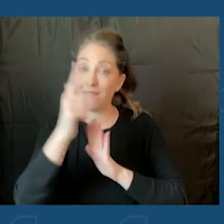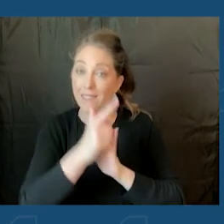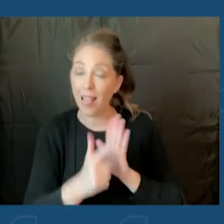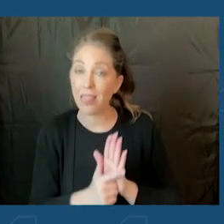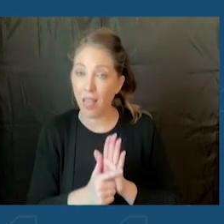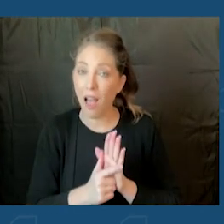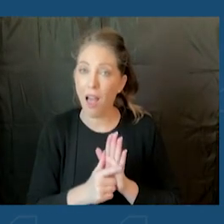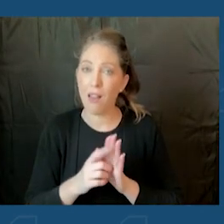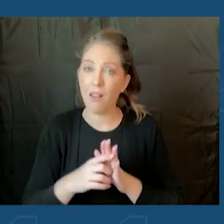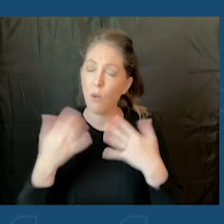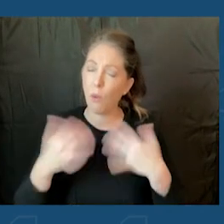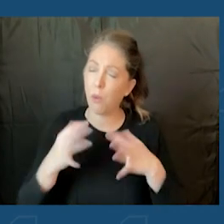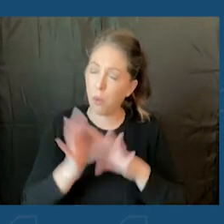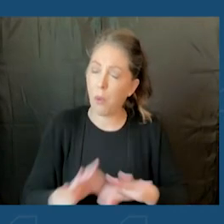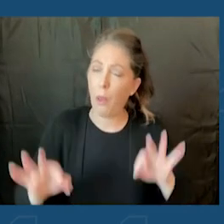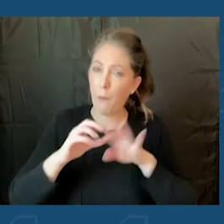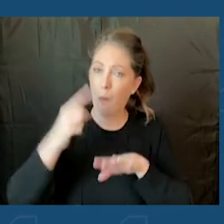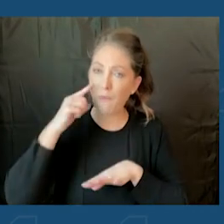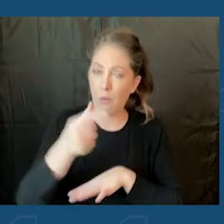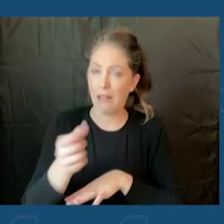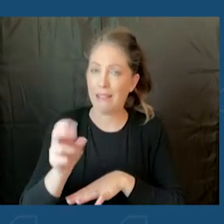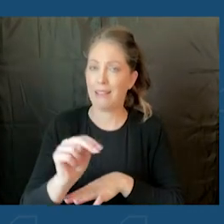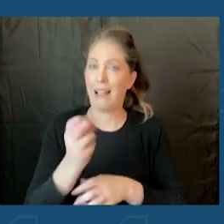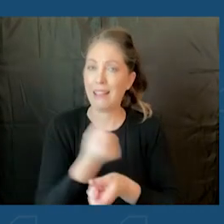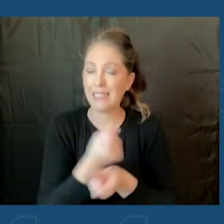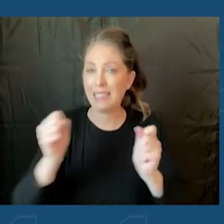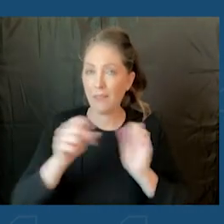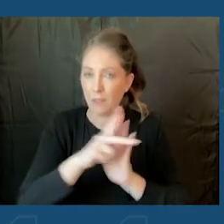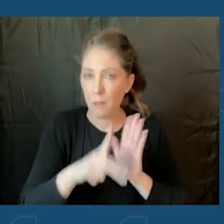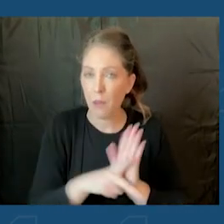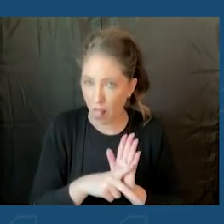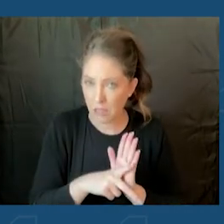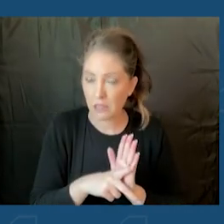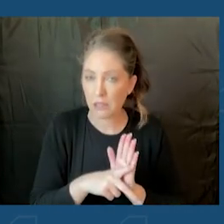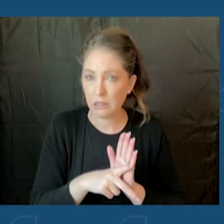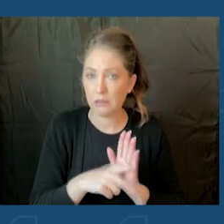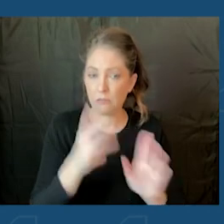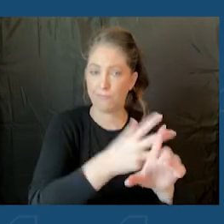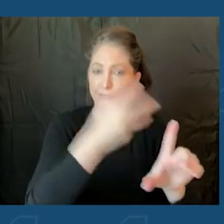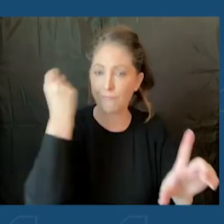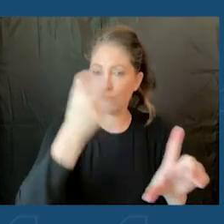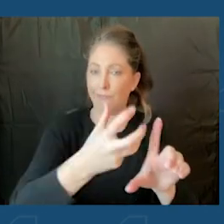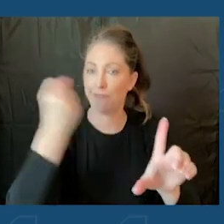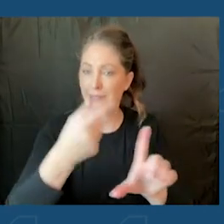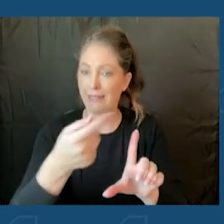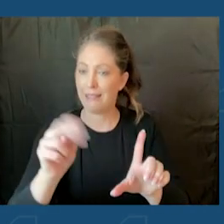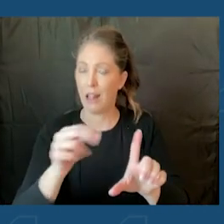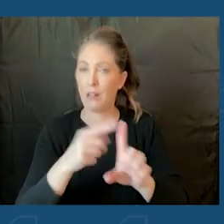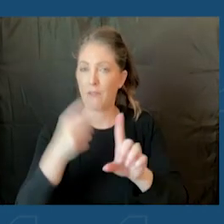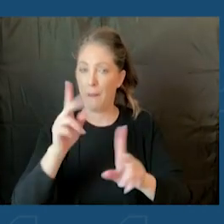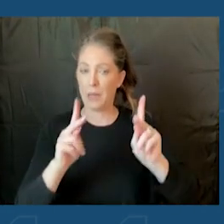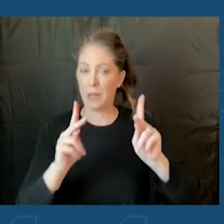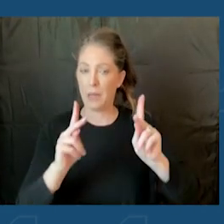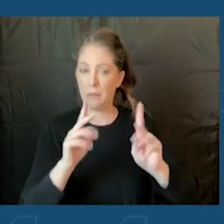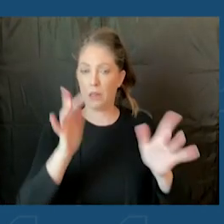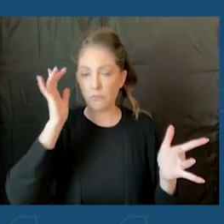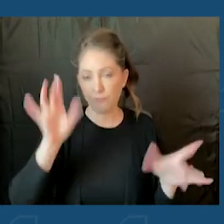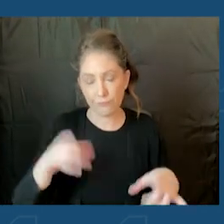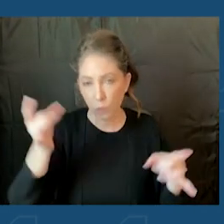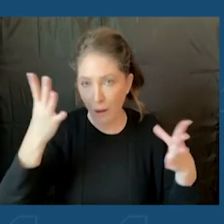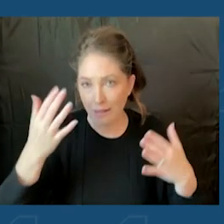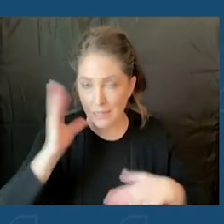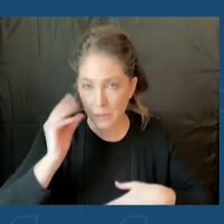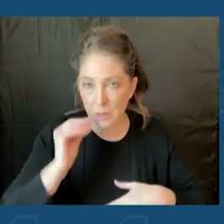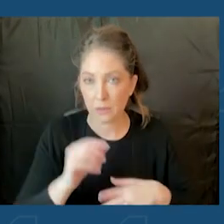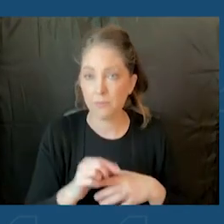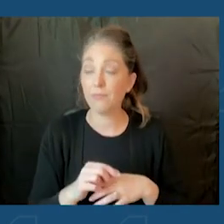safety policy that keeps guns out of the hands of individuals in crisis and keeps our loved ones and family members safe